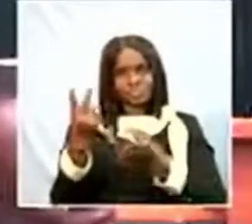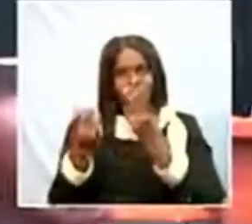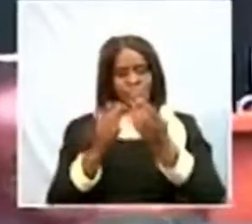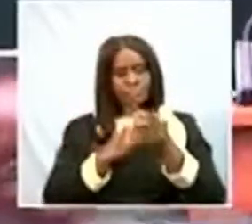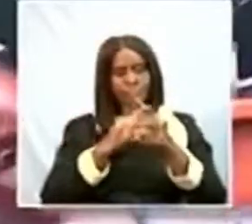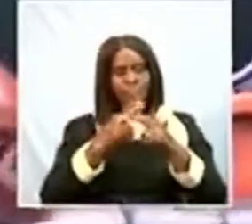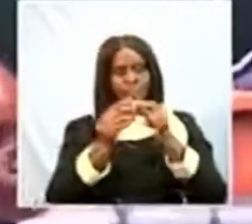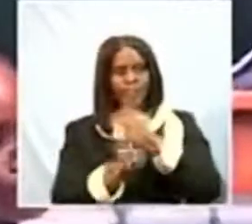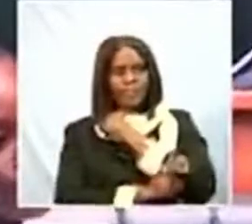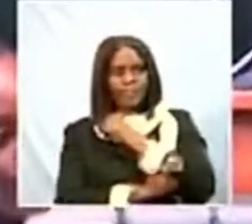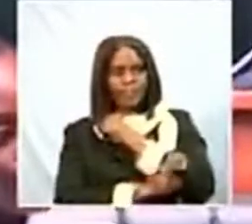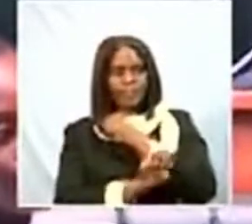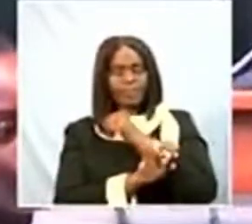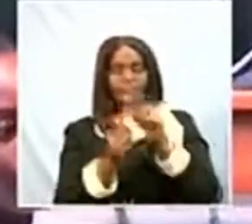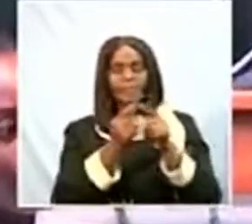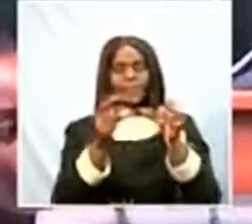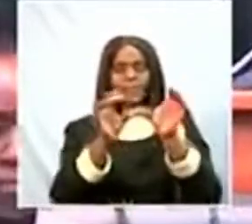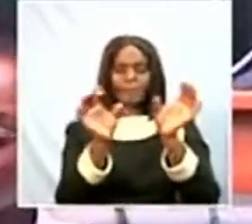coming from Kawata constituency.